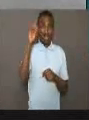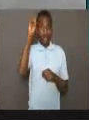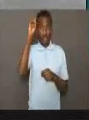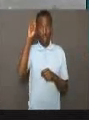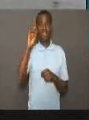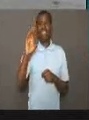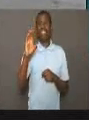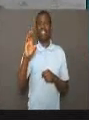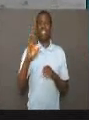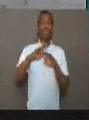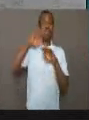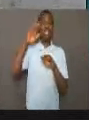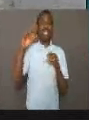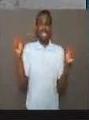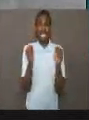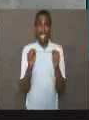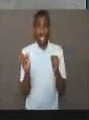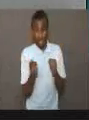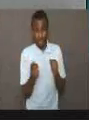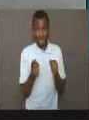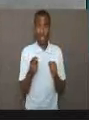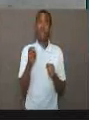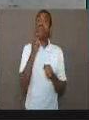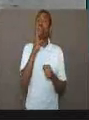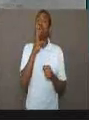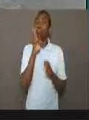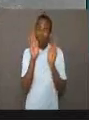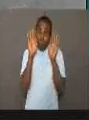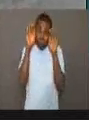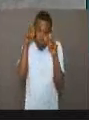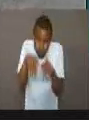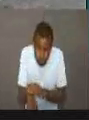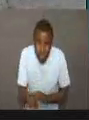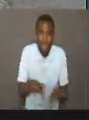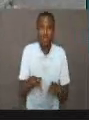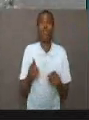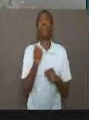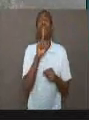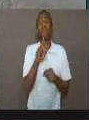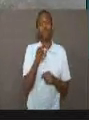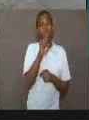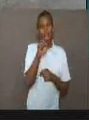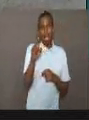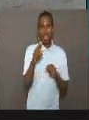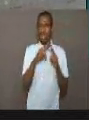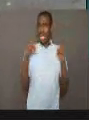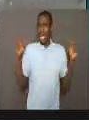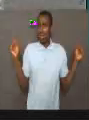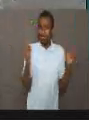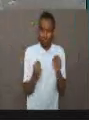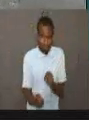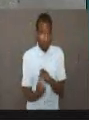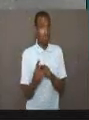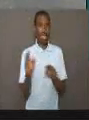You will be very cold, but you will not freeze instantly.